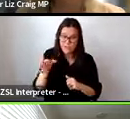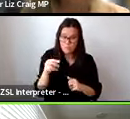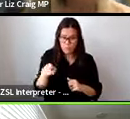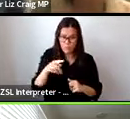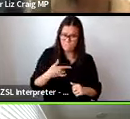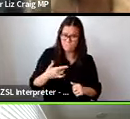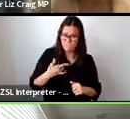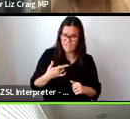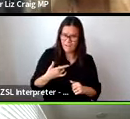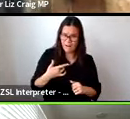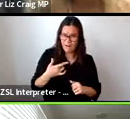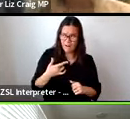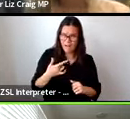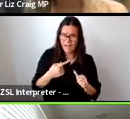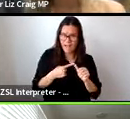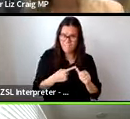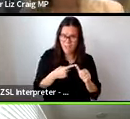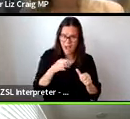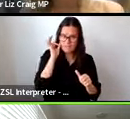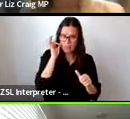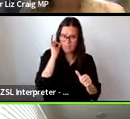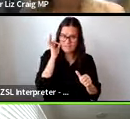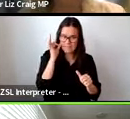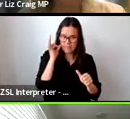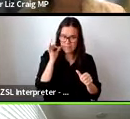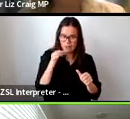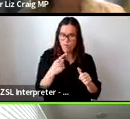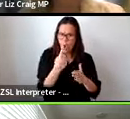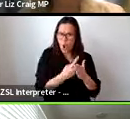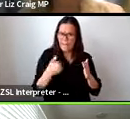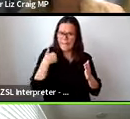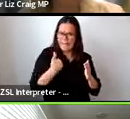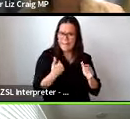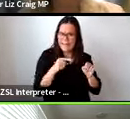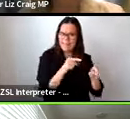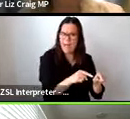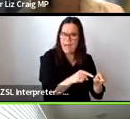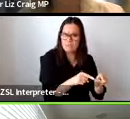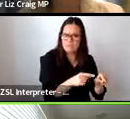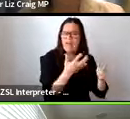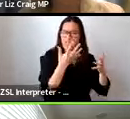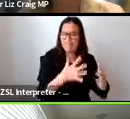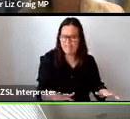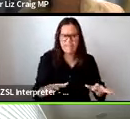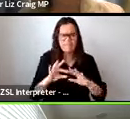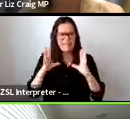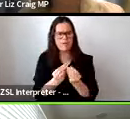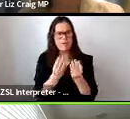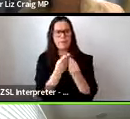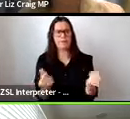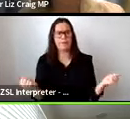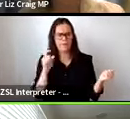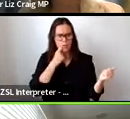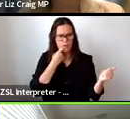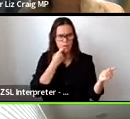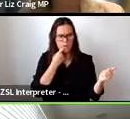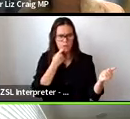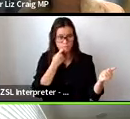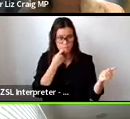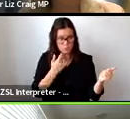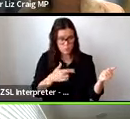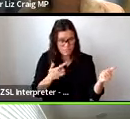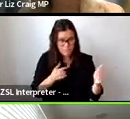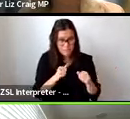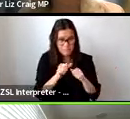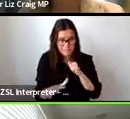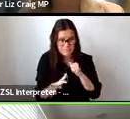advisory committee is all New Zealand needs and is the best that it can do for all people with